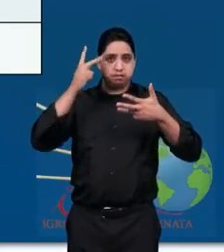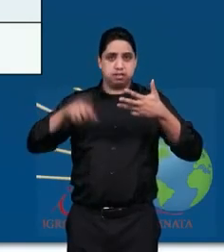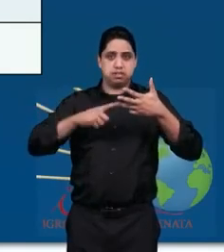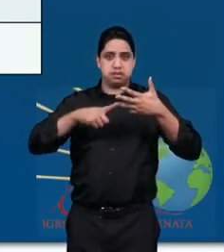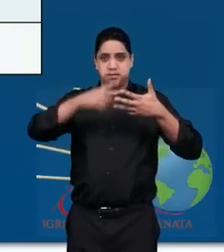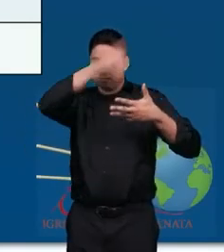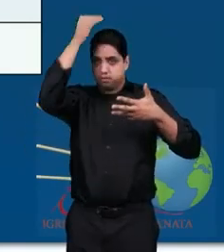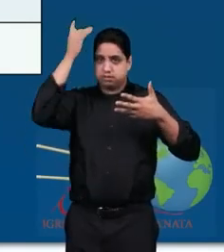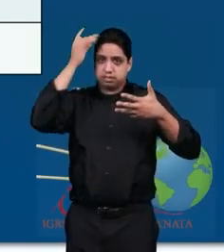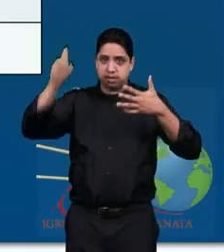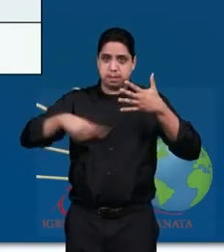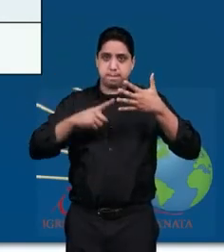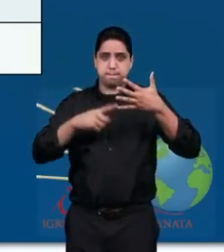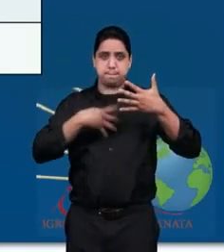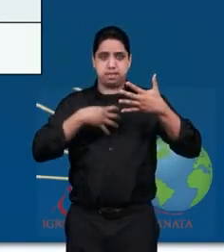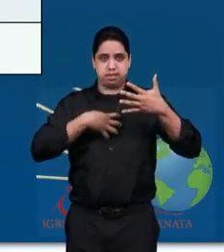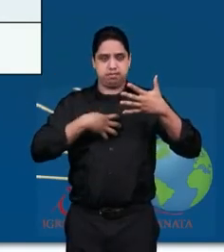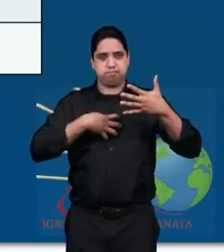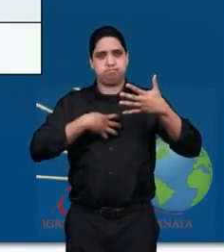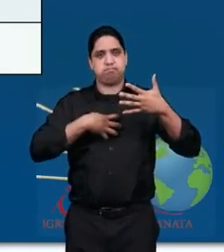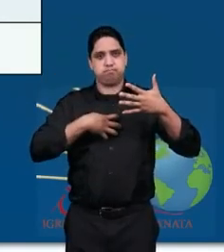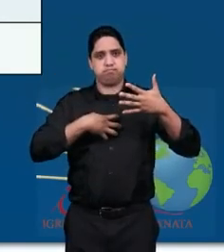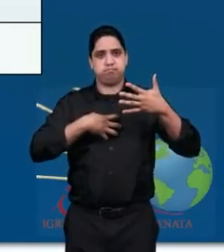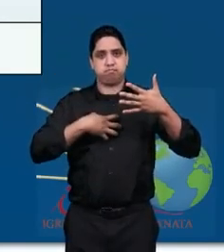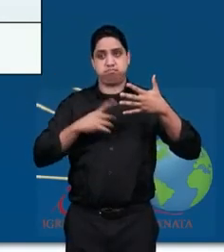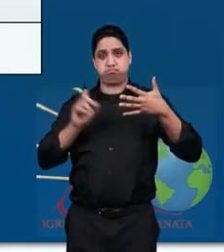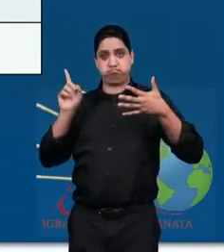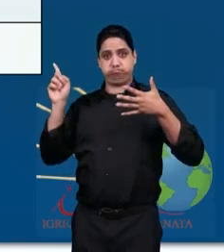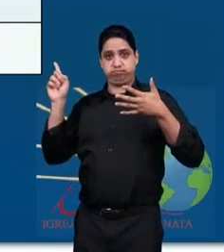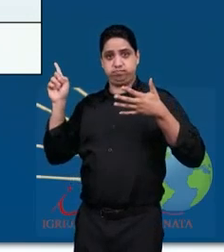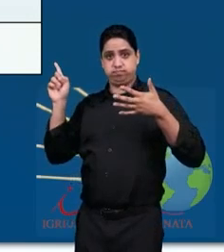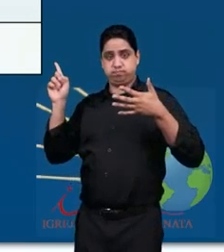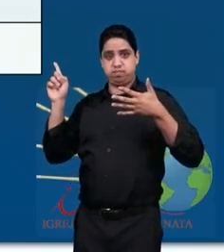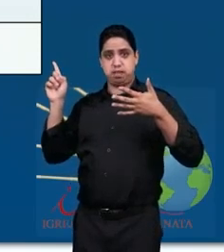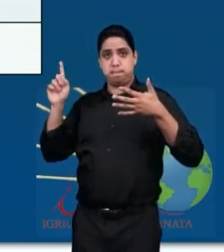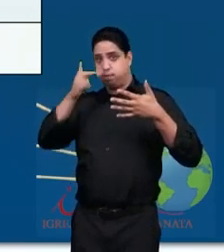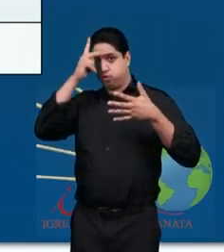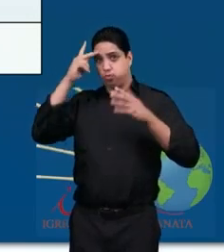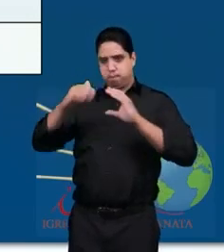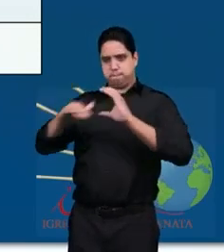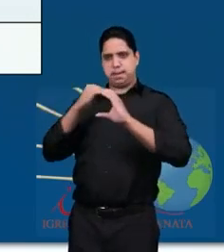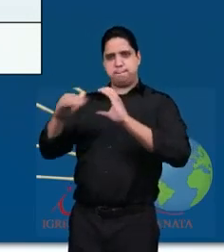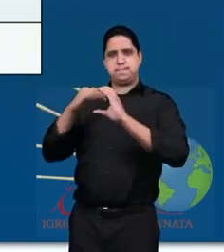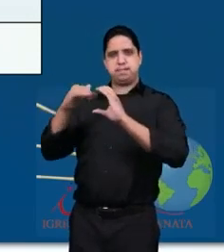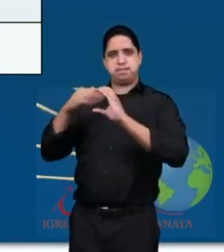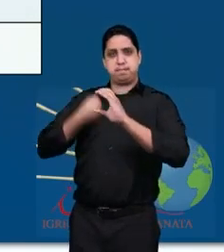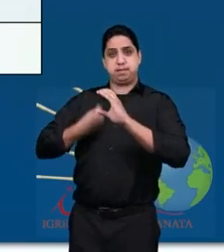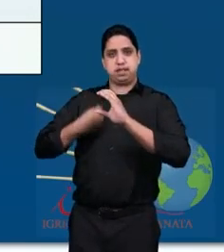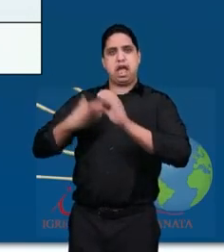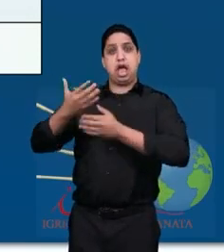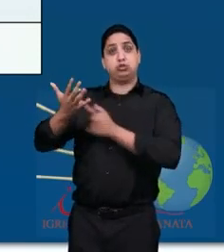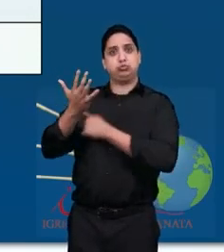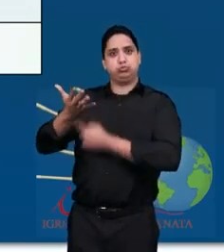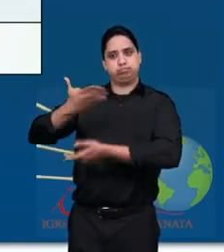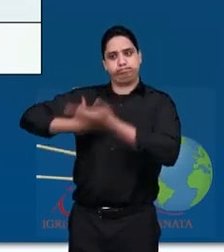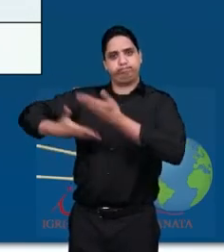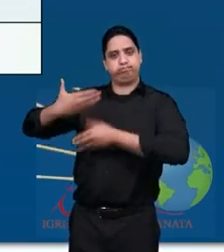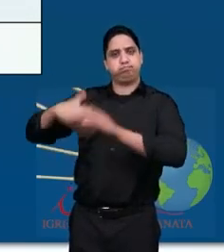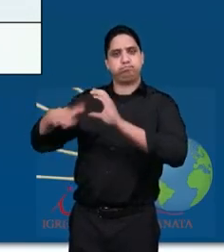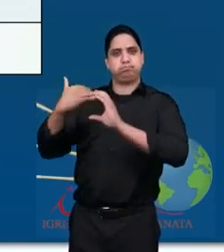Santo, fifth, Bahia. Not only in Brazil, but we had more